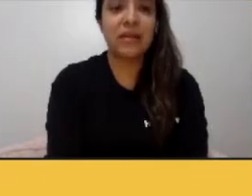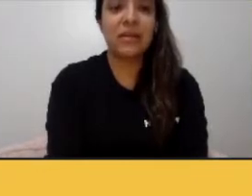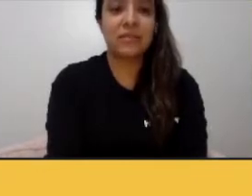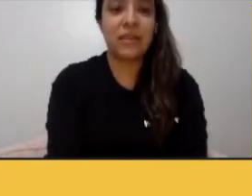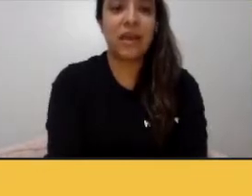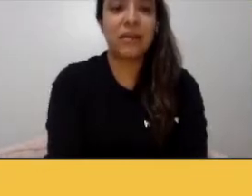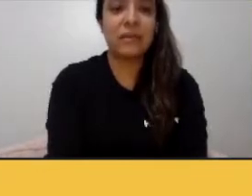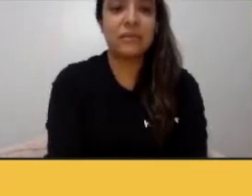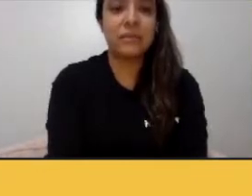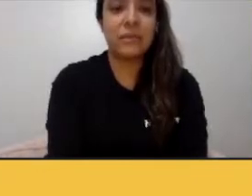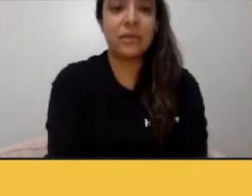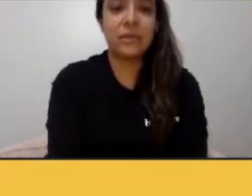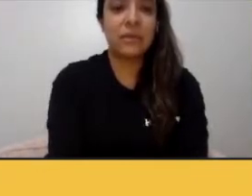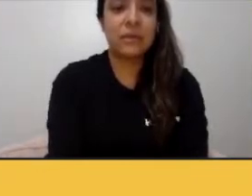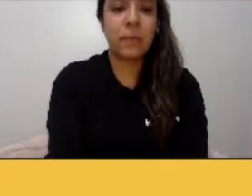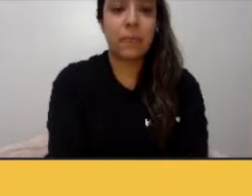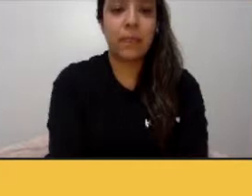sang. Yes, sang.